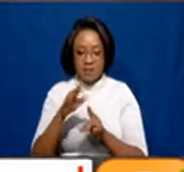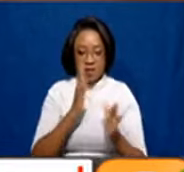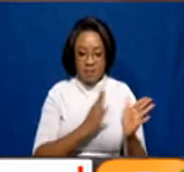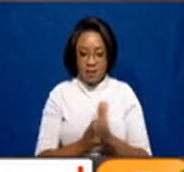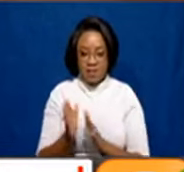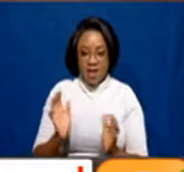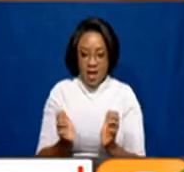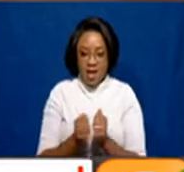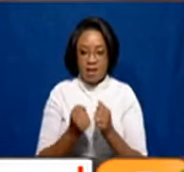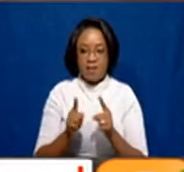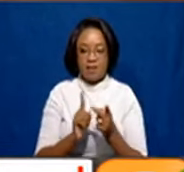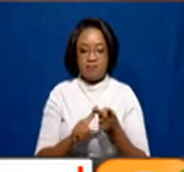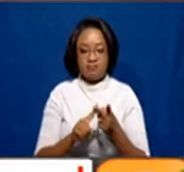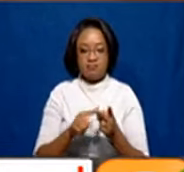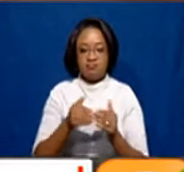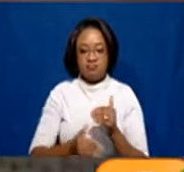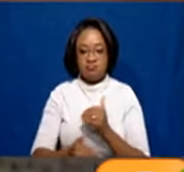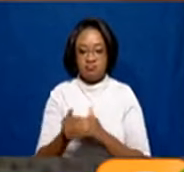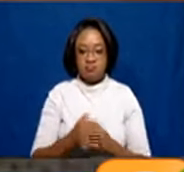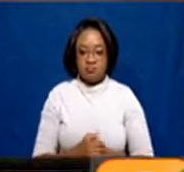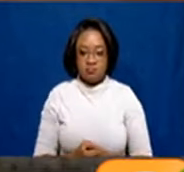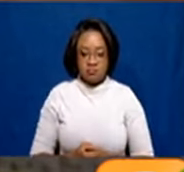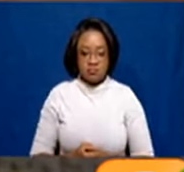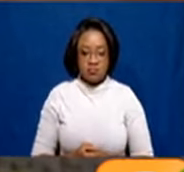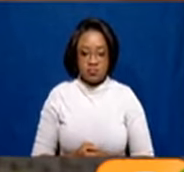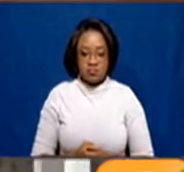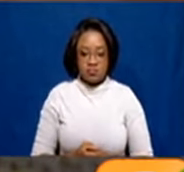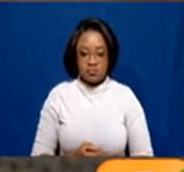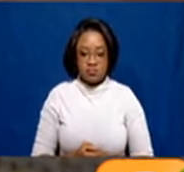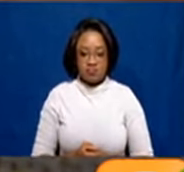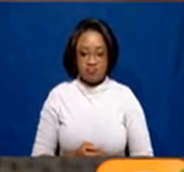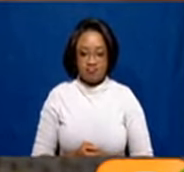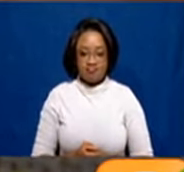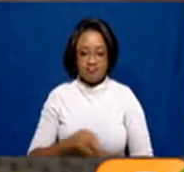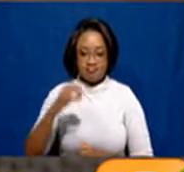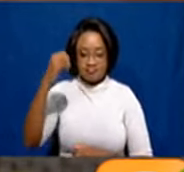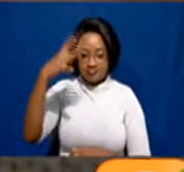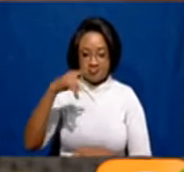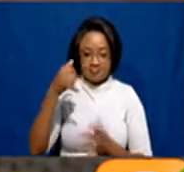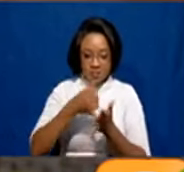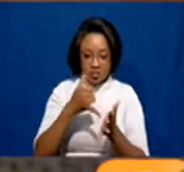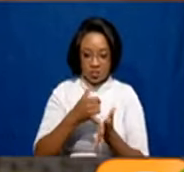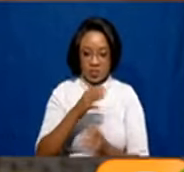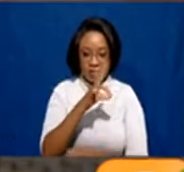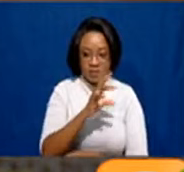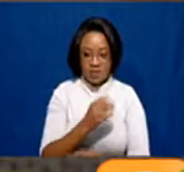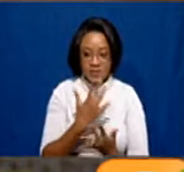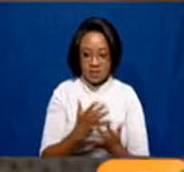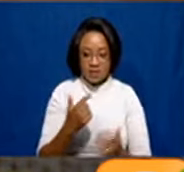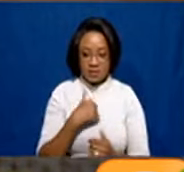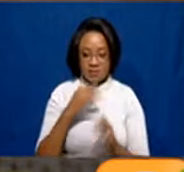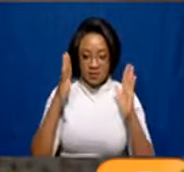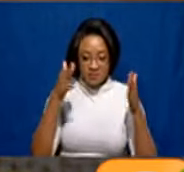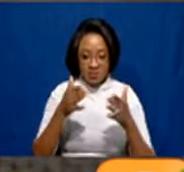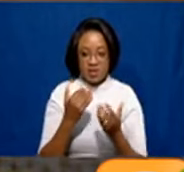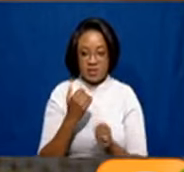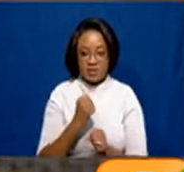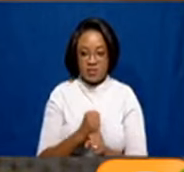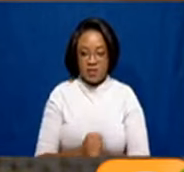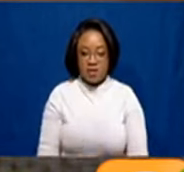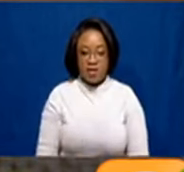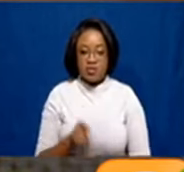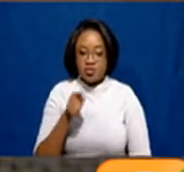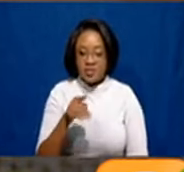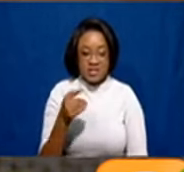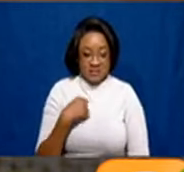this year in Spain. Okay. So energy is actually one of the 30 things that the young people asked me to work on. It's not an area I'm